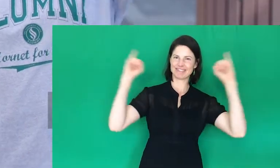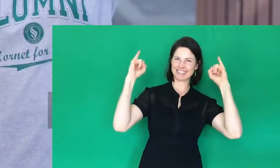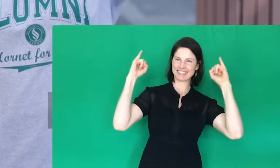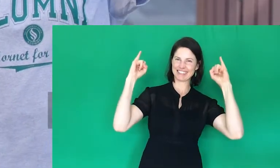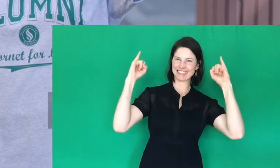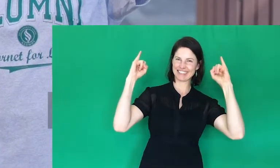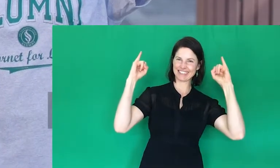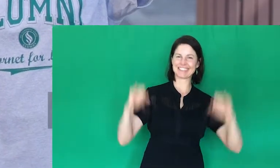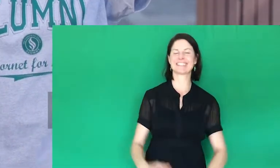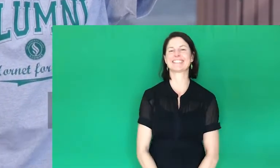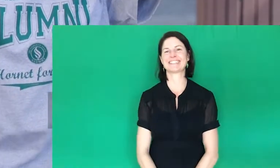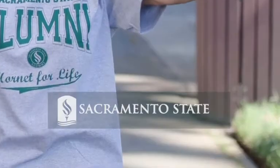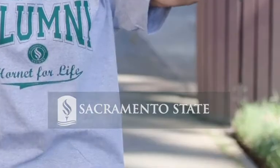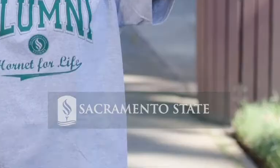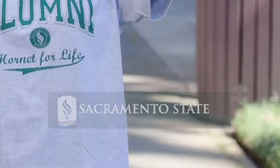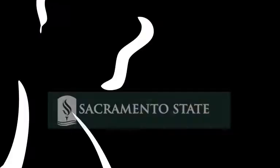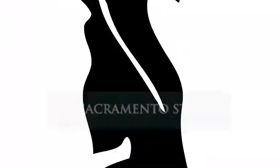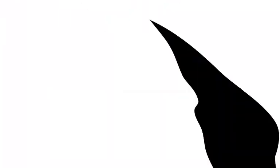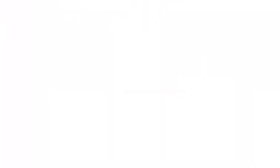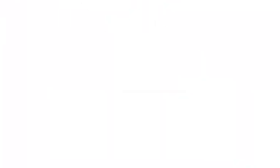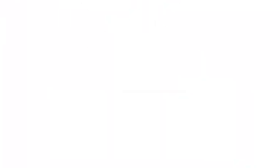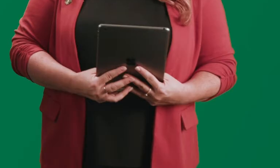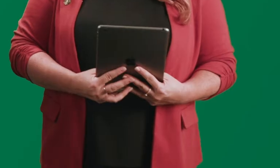#1, Stingers up.